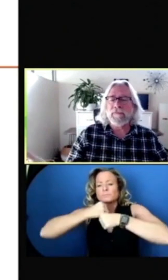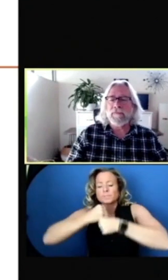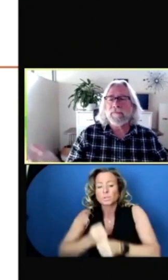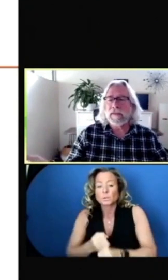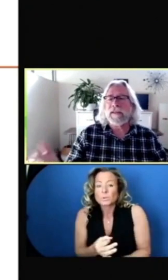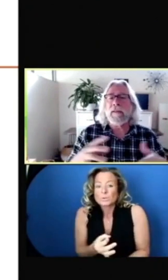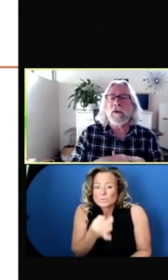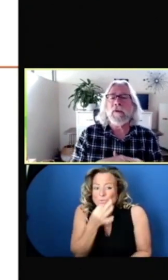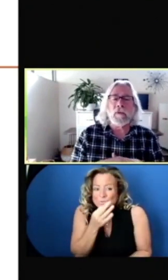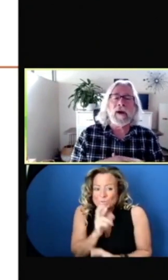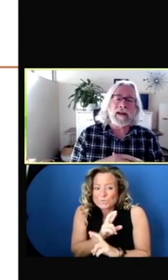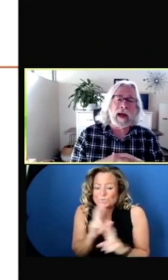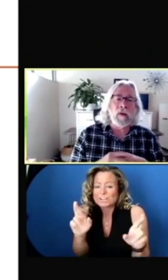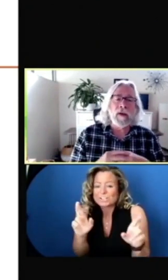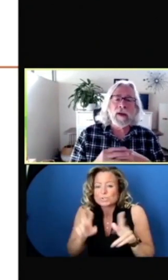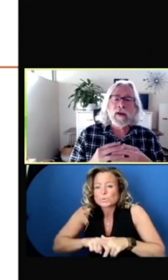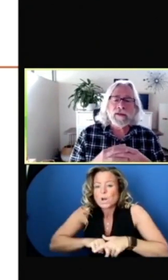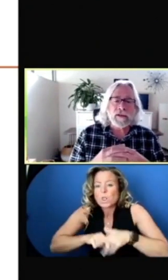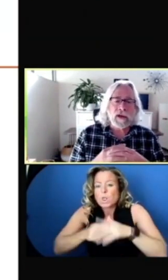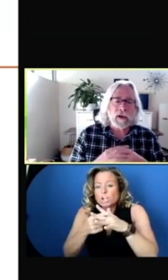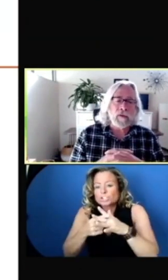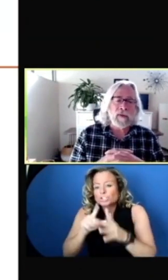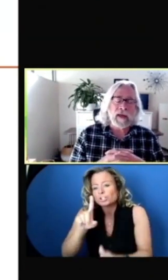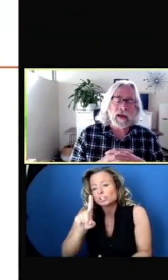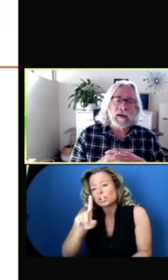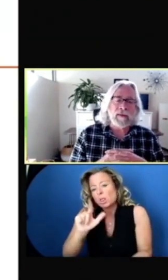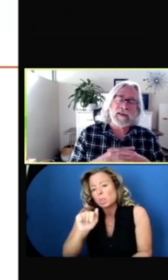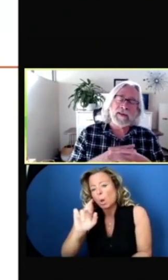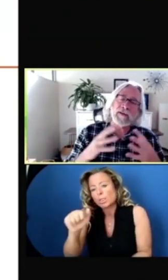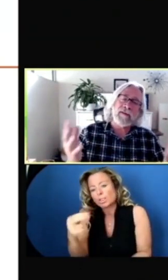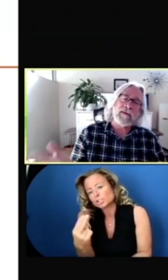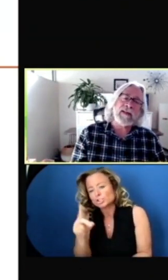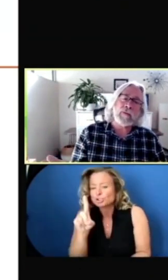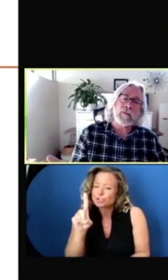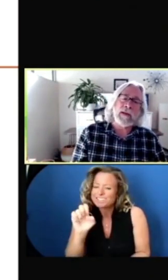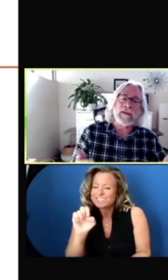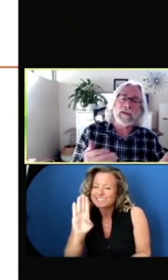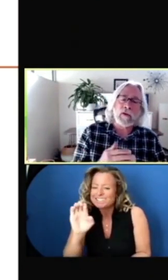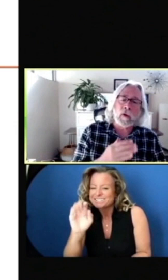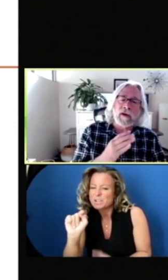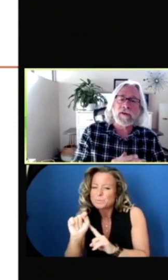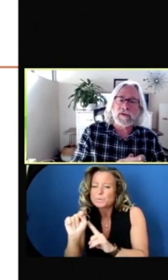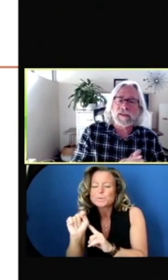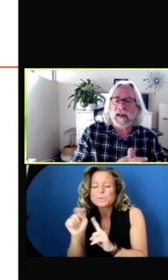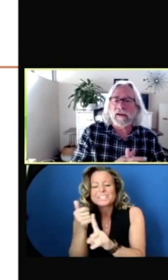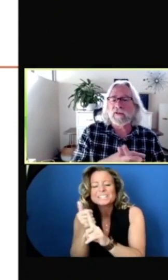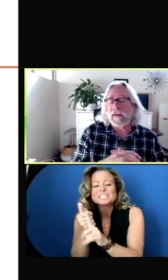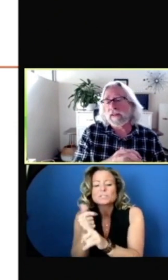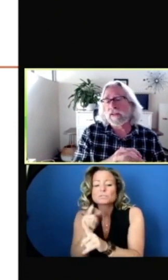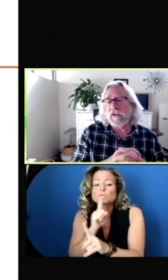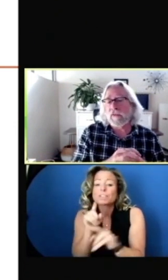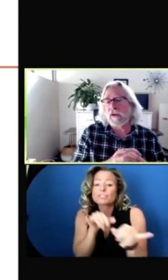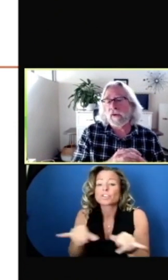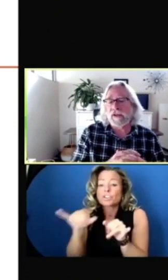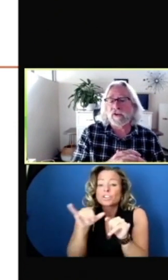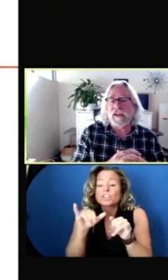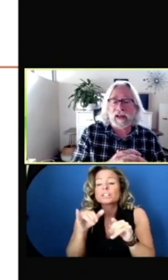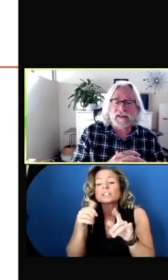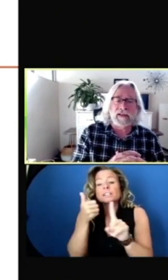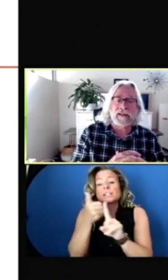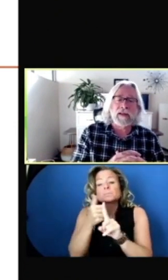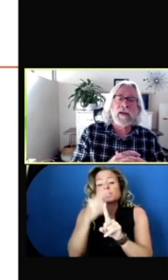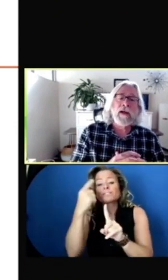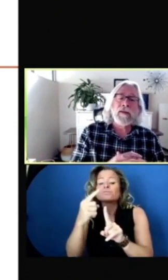to debut right now. So the certificates were built according to standards from the Institute for